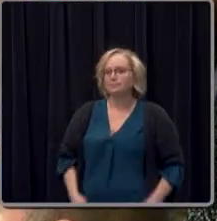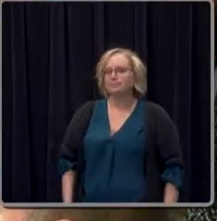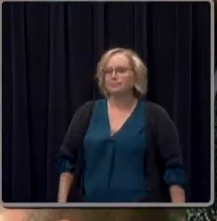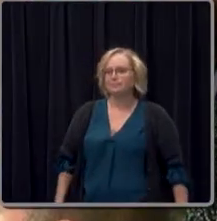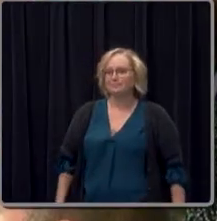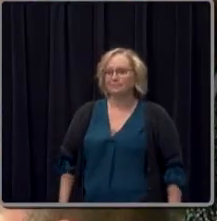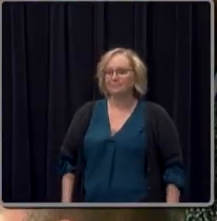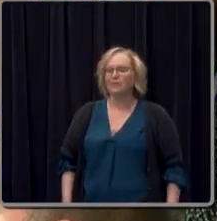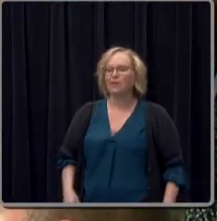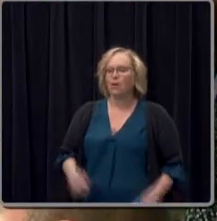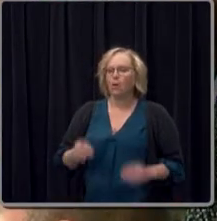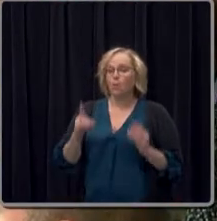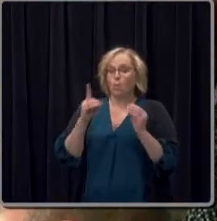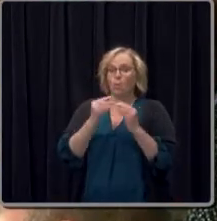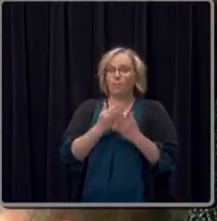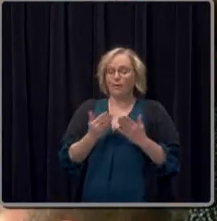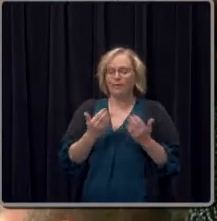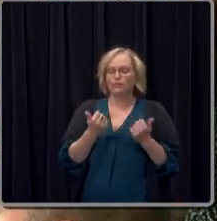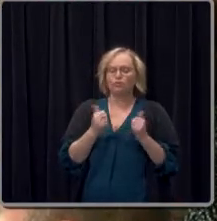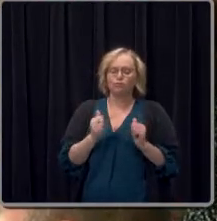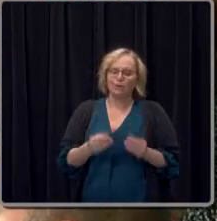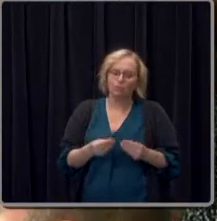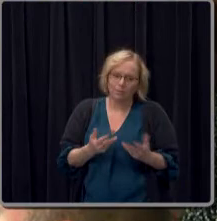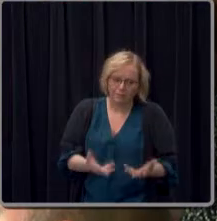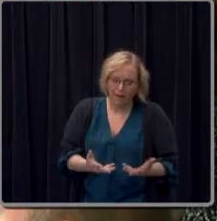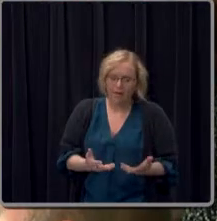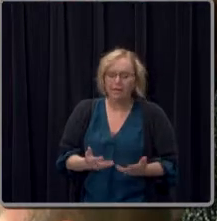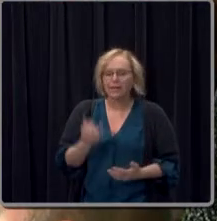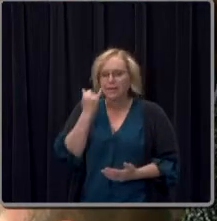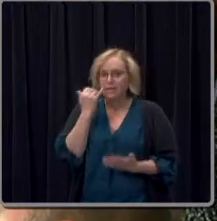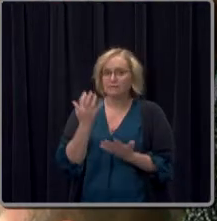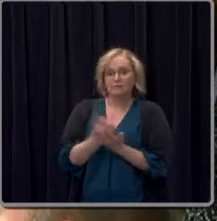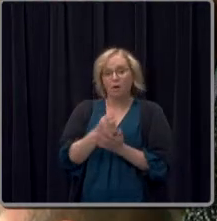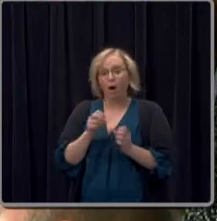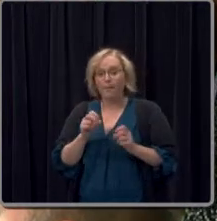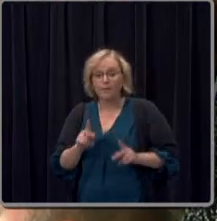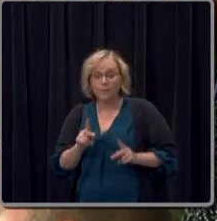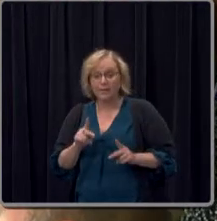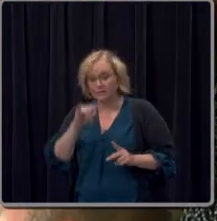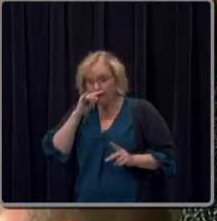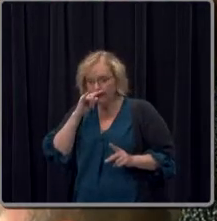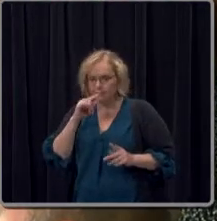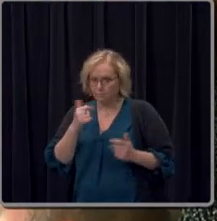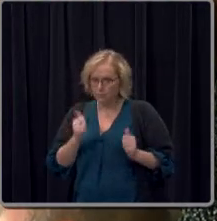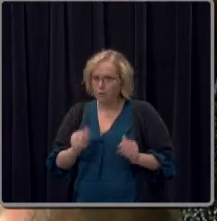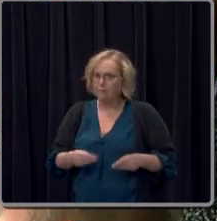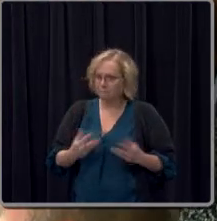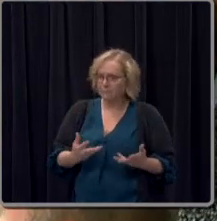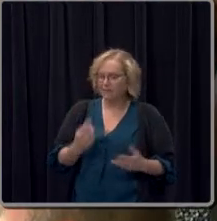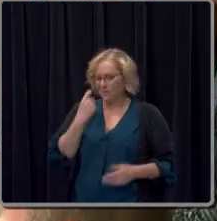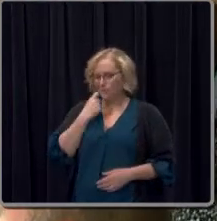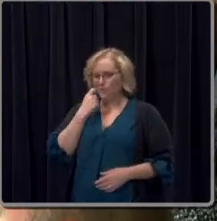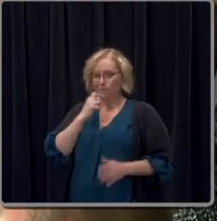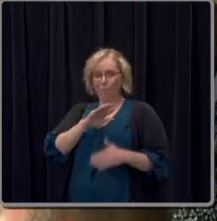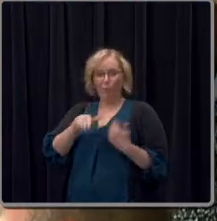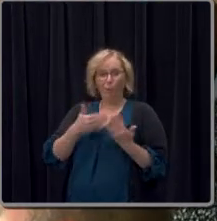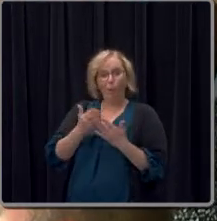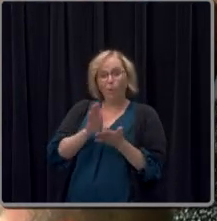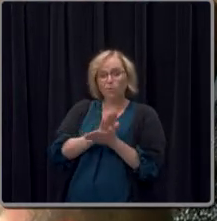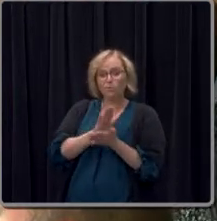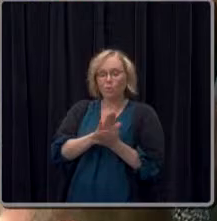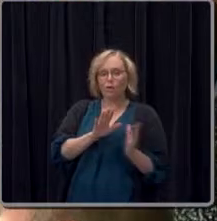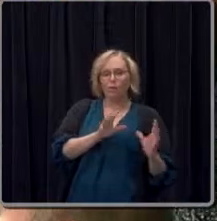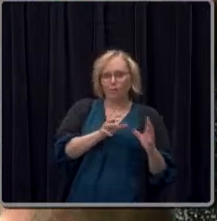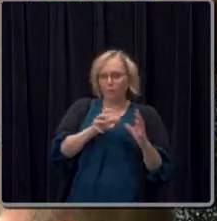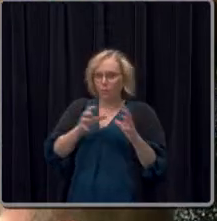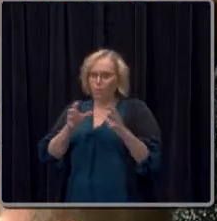And then another thing is like just trying to provide whenever there's opportunity for the kids. So like recently, our entire school was able to go to like the women's Big